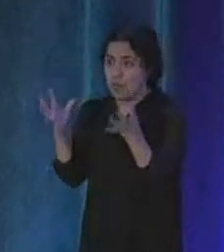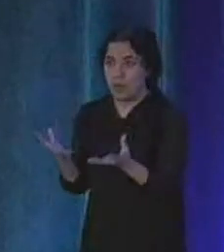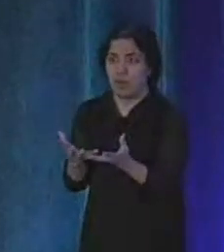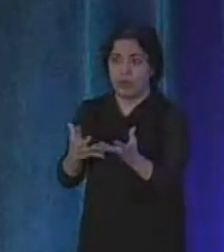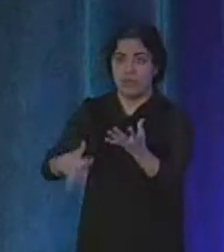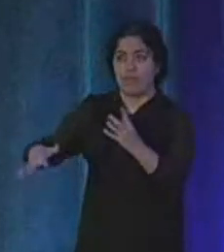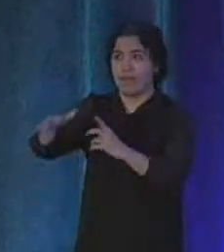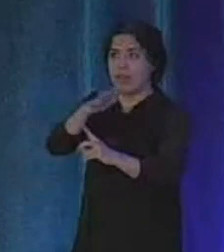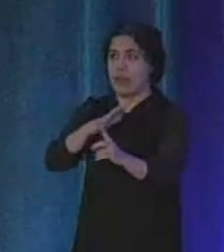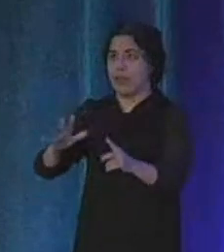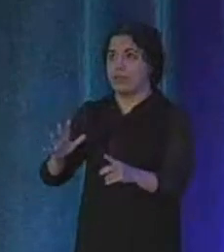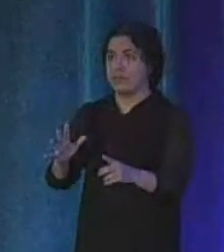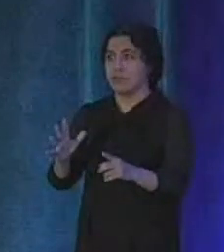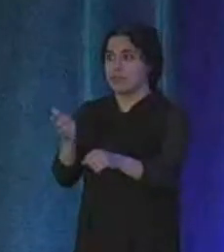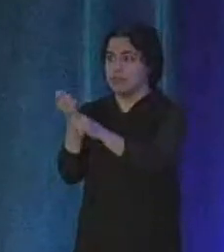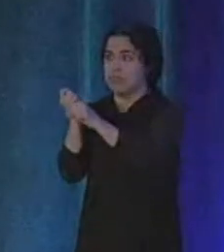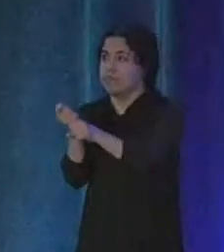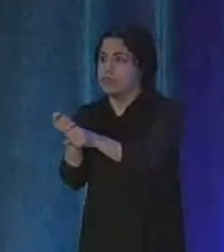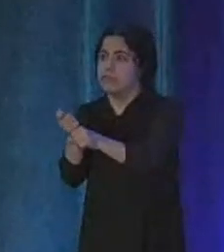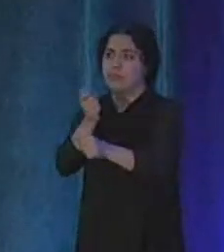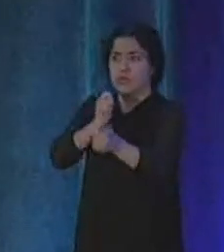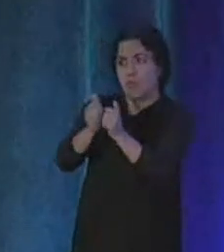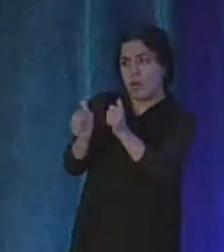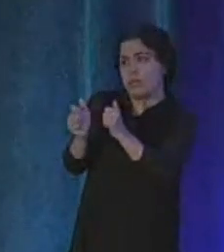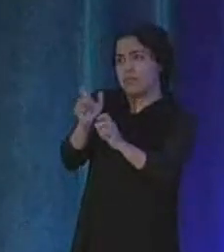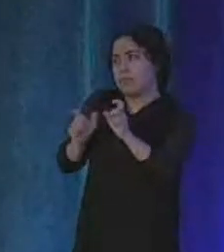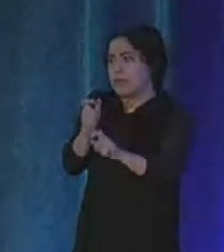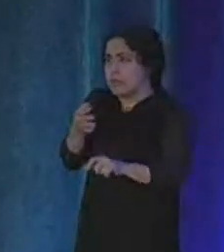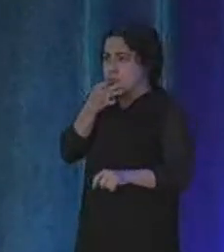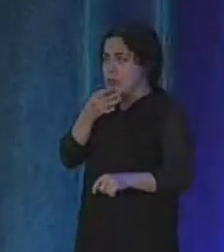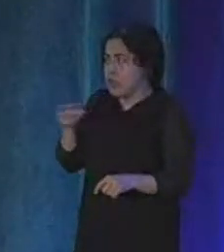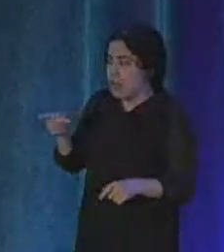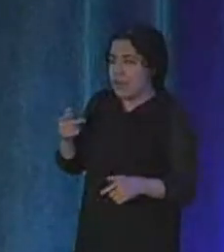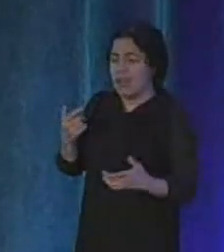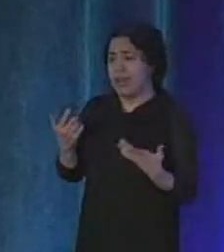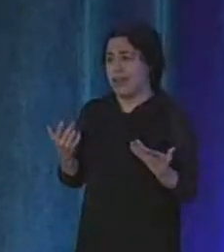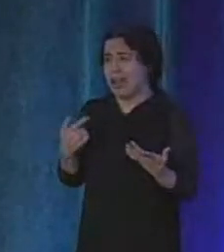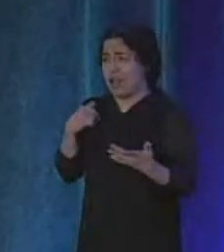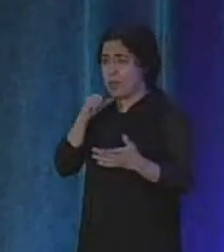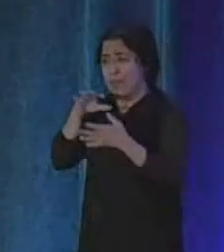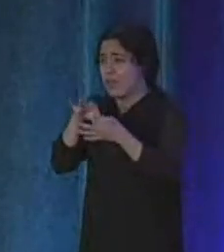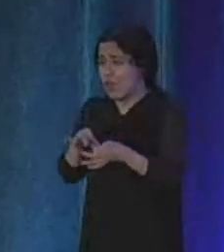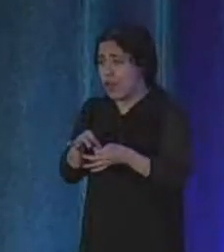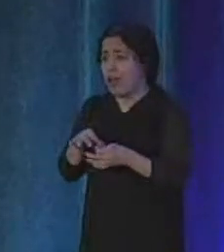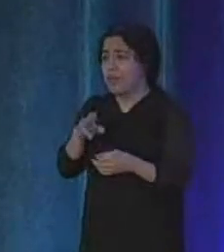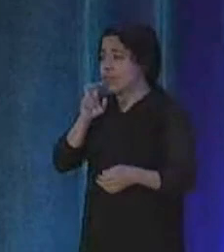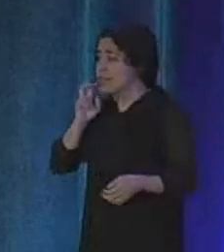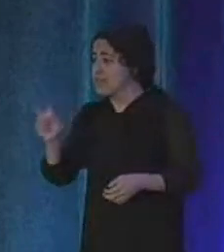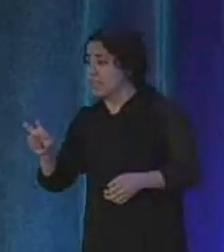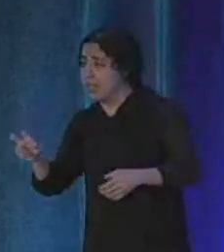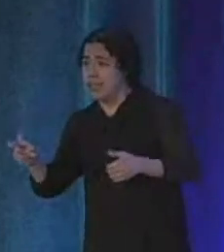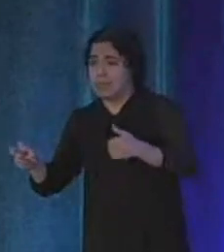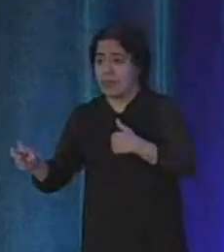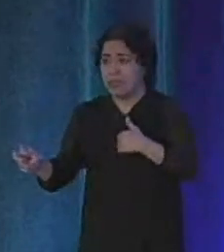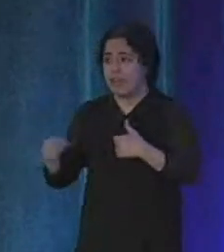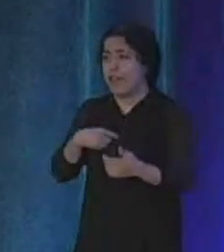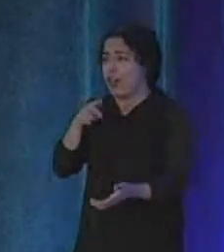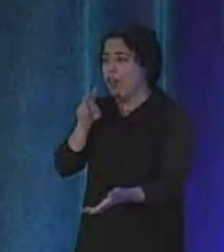generally kind of don't belong. I'm honestly, I could lose a foot race to a snake. I'm really not big and mighty in a weight